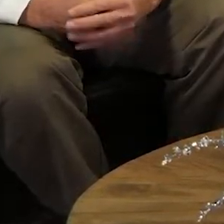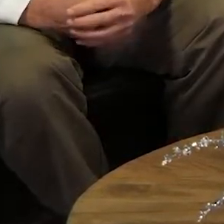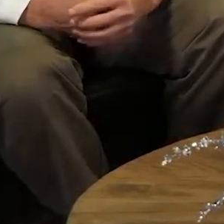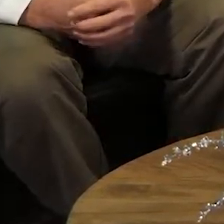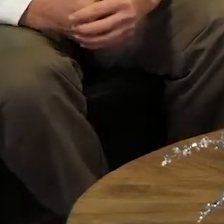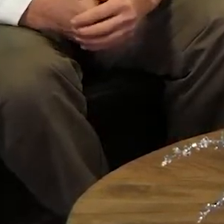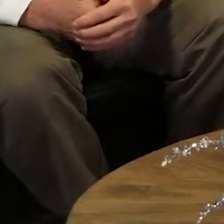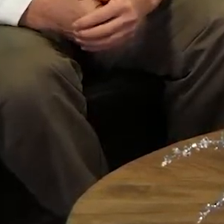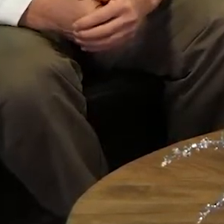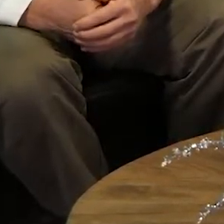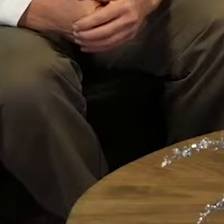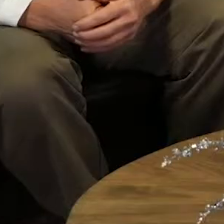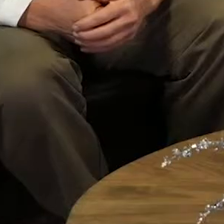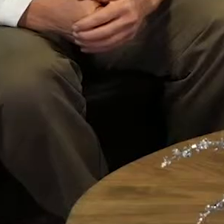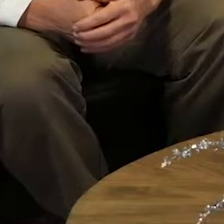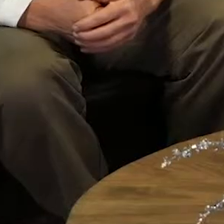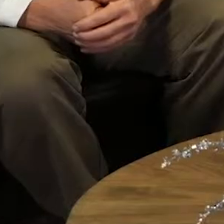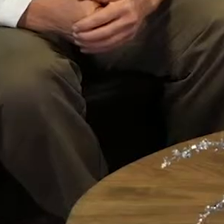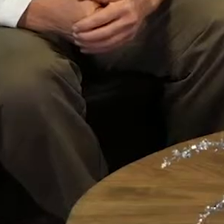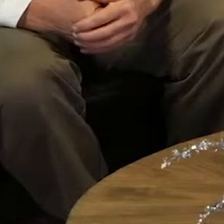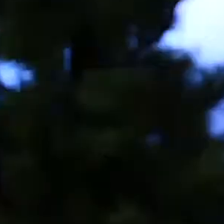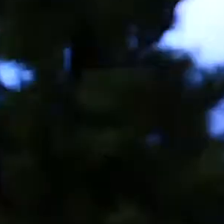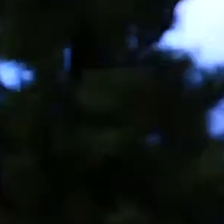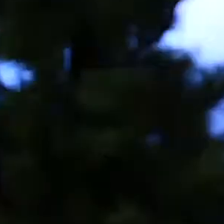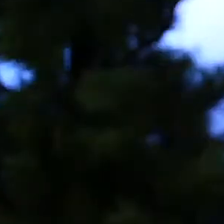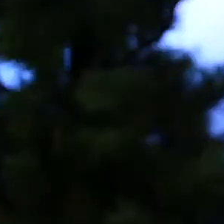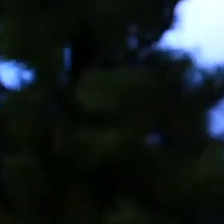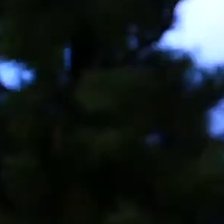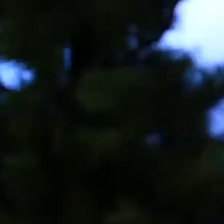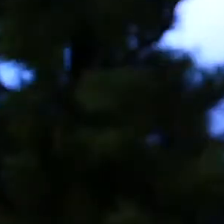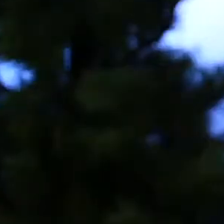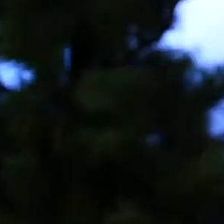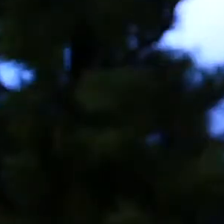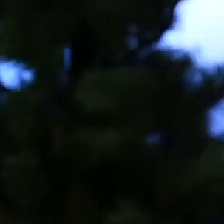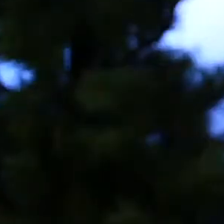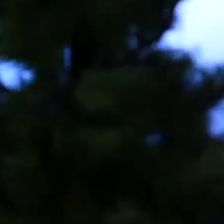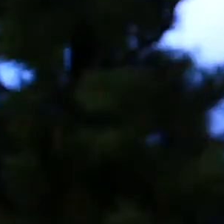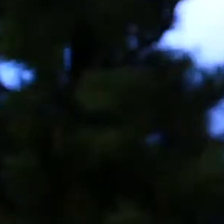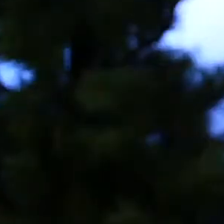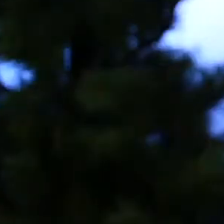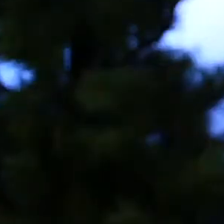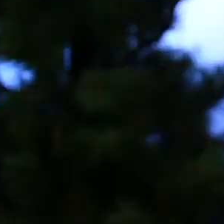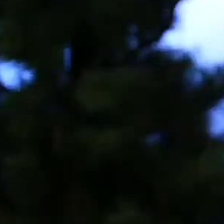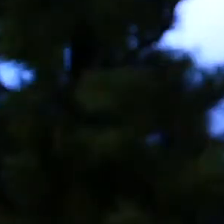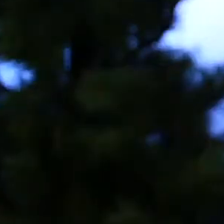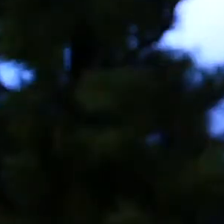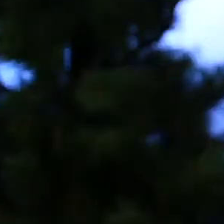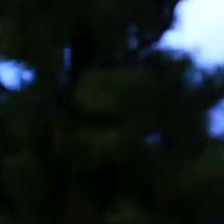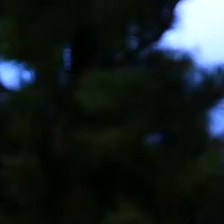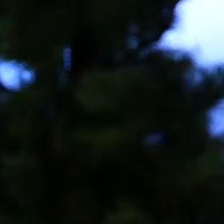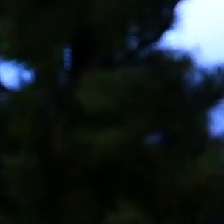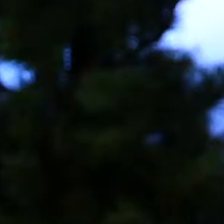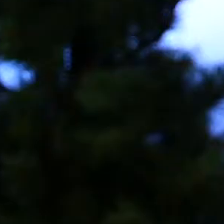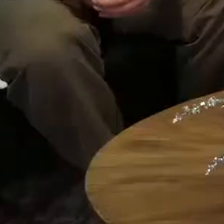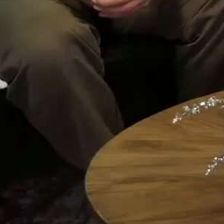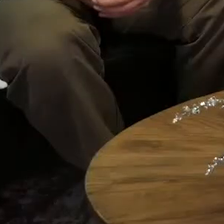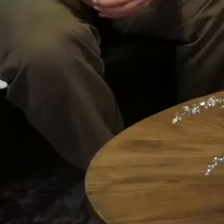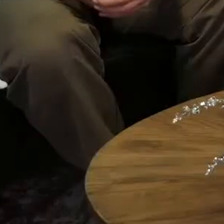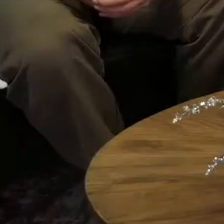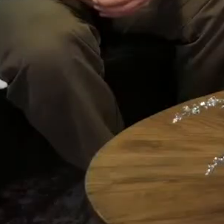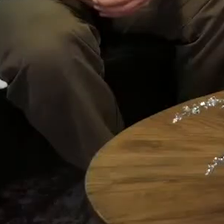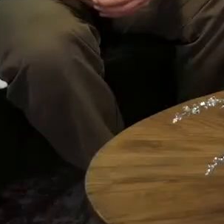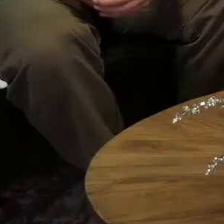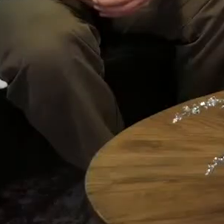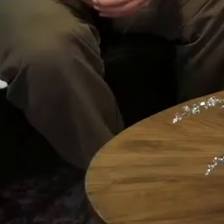practical guidance. This episode also looks at new drugs designed to treat people in the early stages of Alzheimer's. It's a powerful